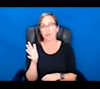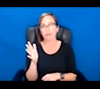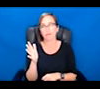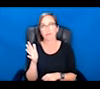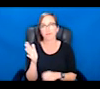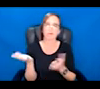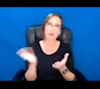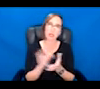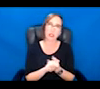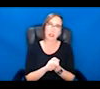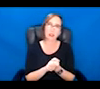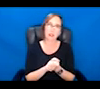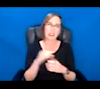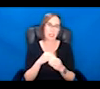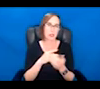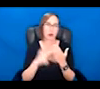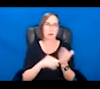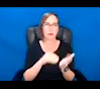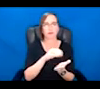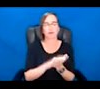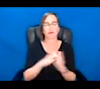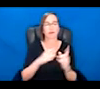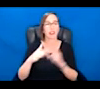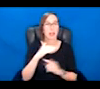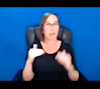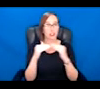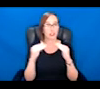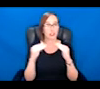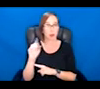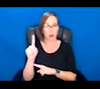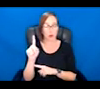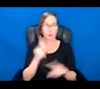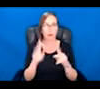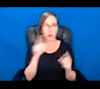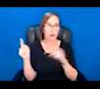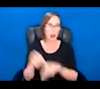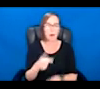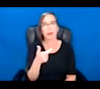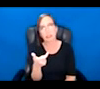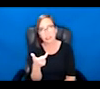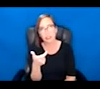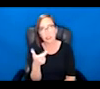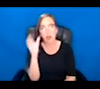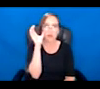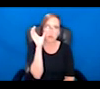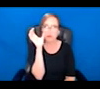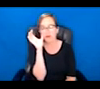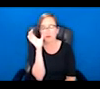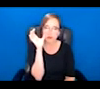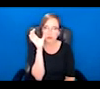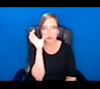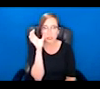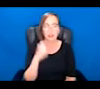I would have in the program Climate Justice 101, and people would come in, listen, participate with enthusiasm.